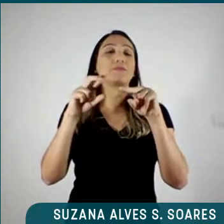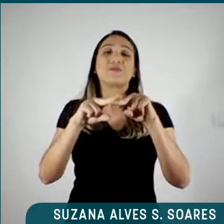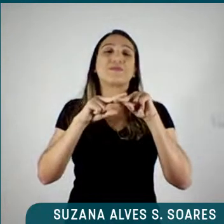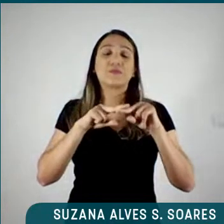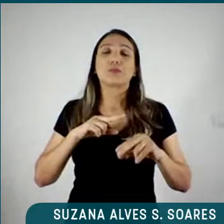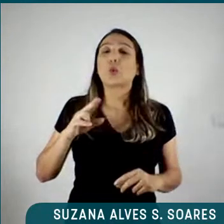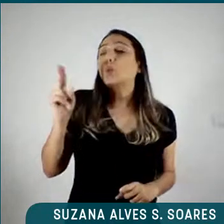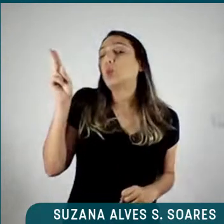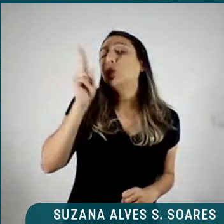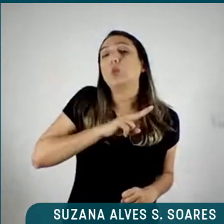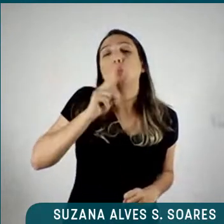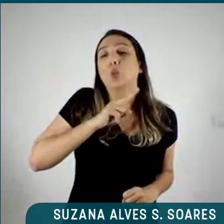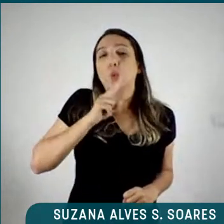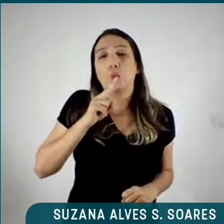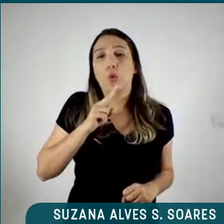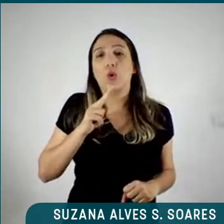topic